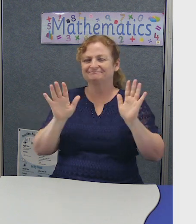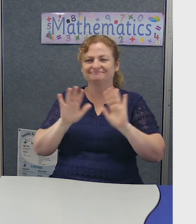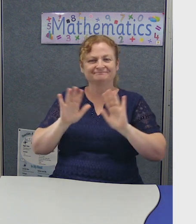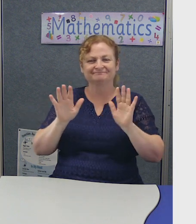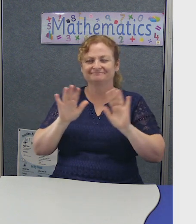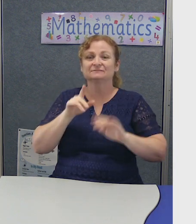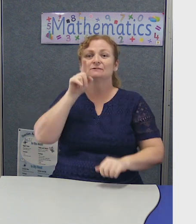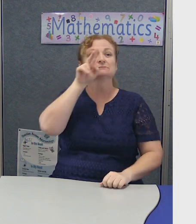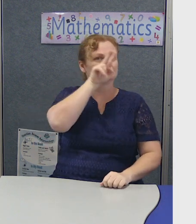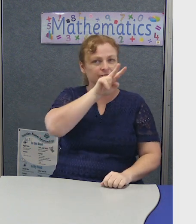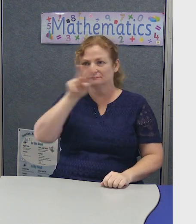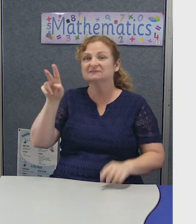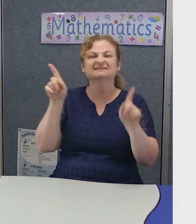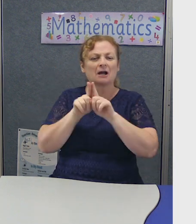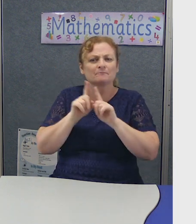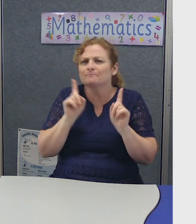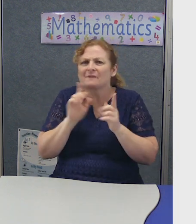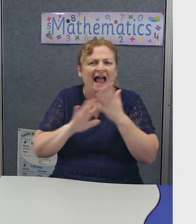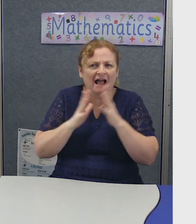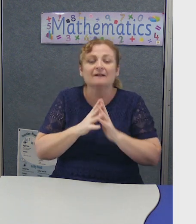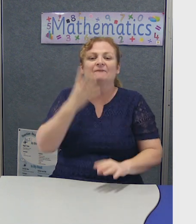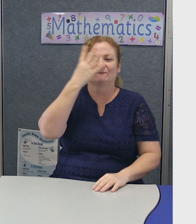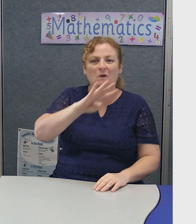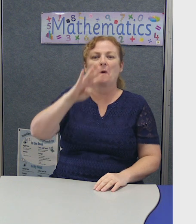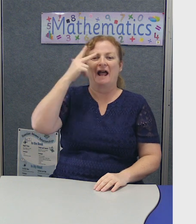It is read as